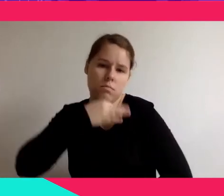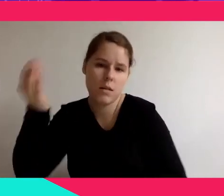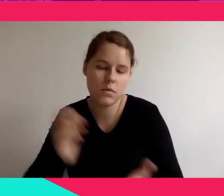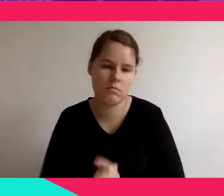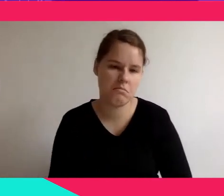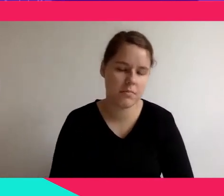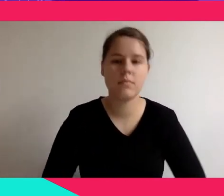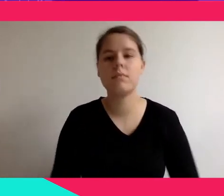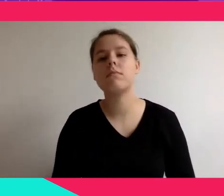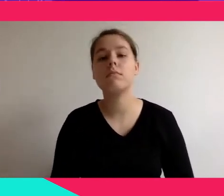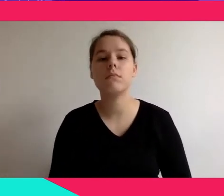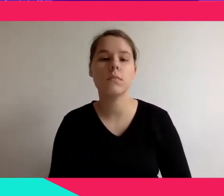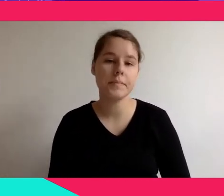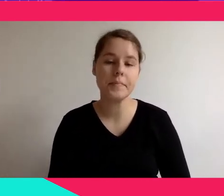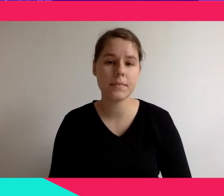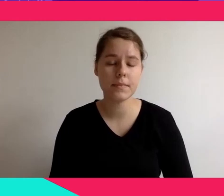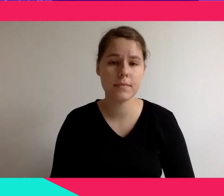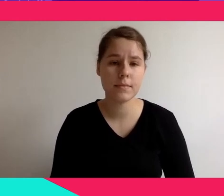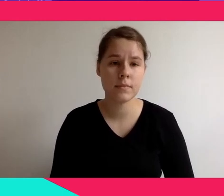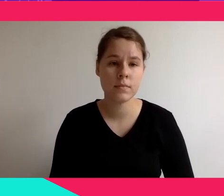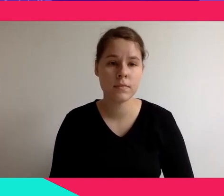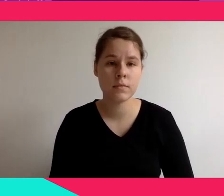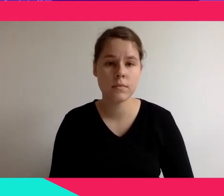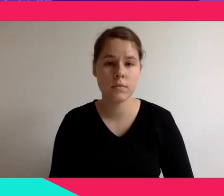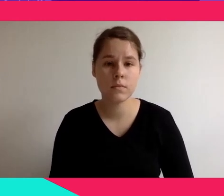coming to an understanding of is that